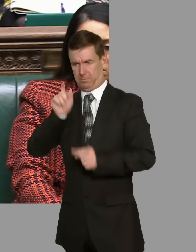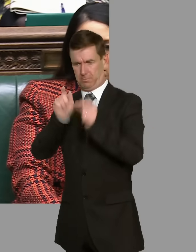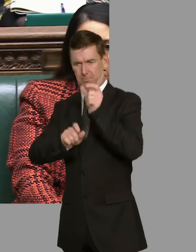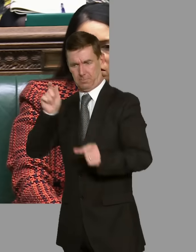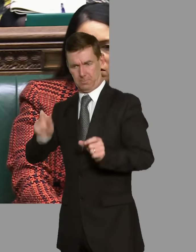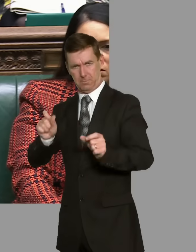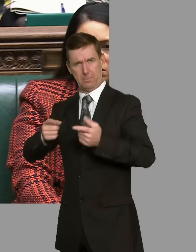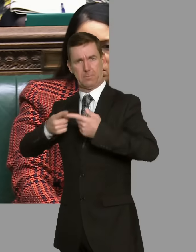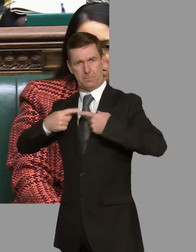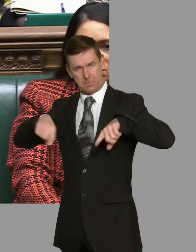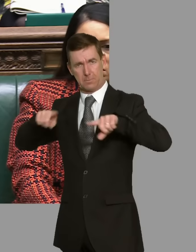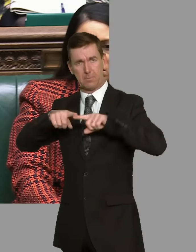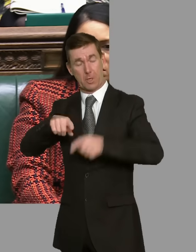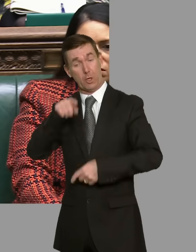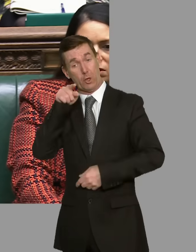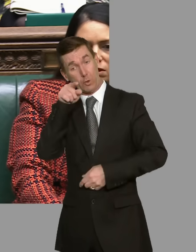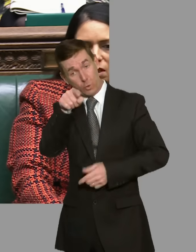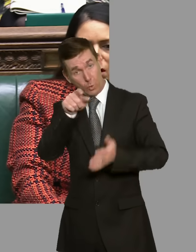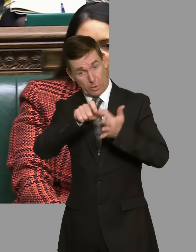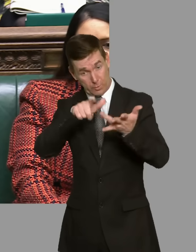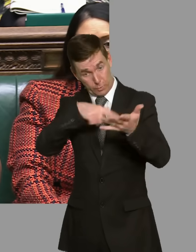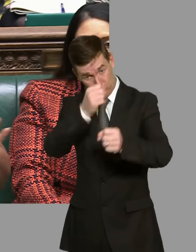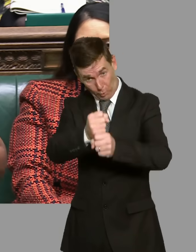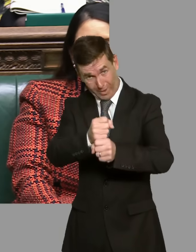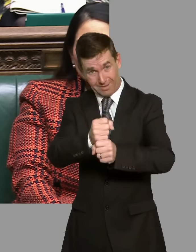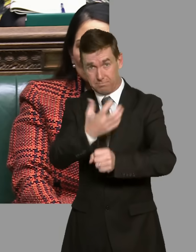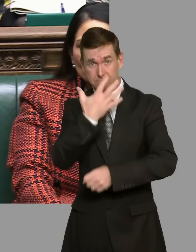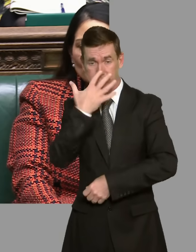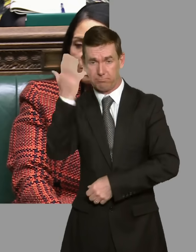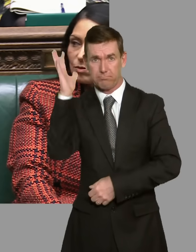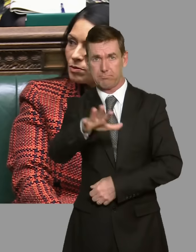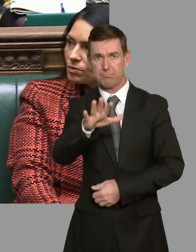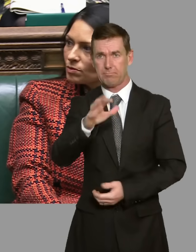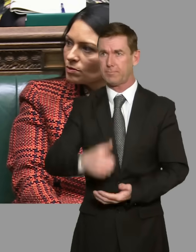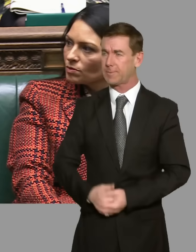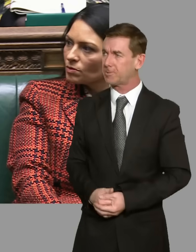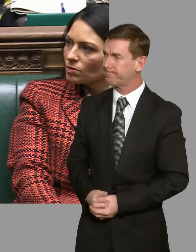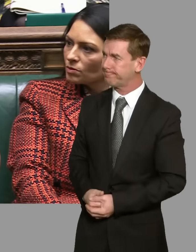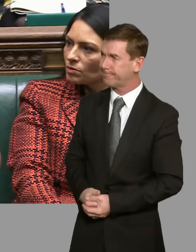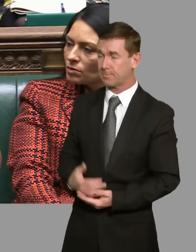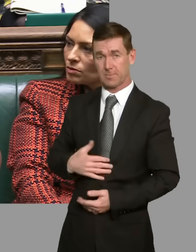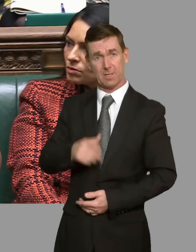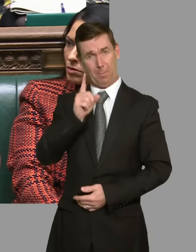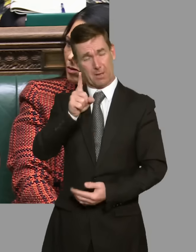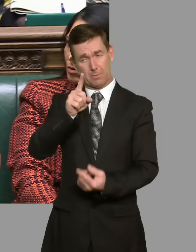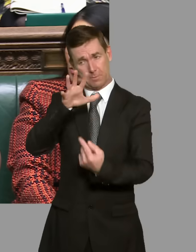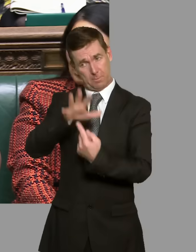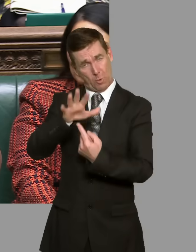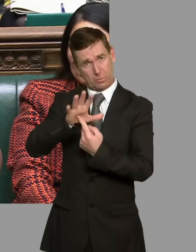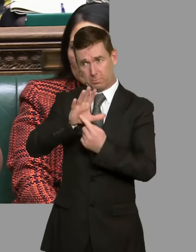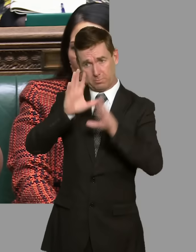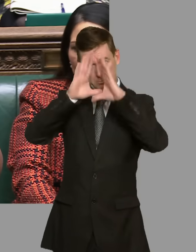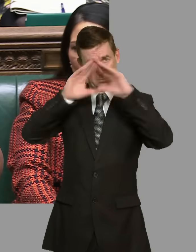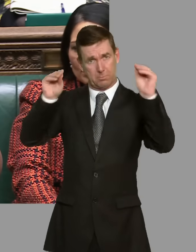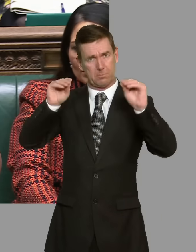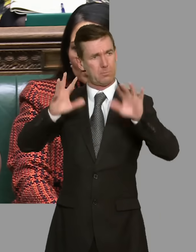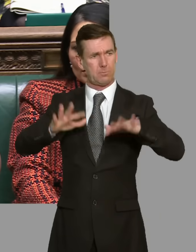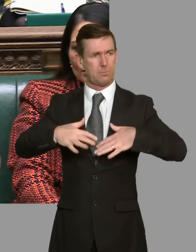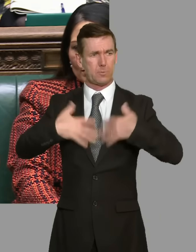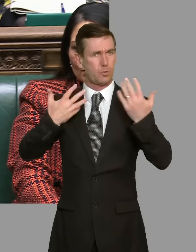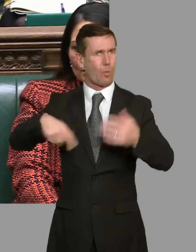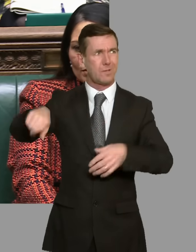is disgraceful. But this is serious, Mr. Speaker. I don't want the House to be under any illusions. I do not want the House to be under